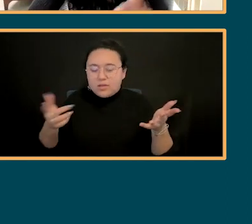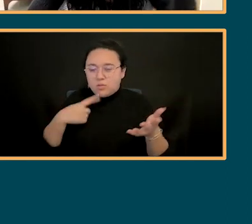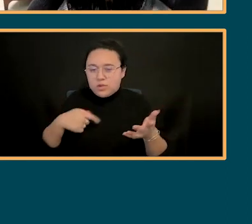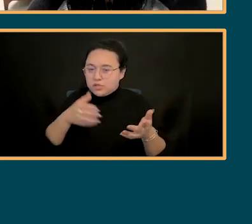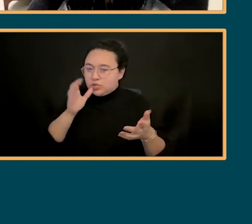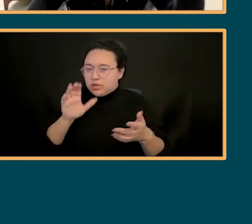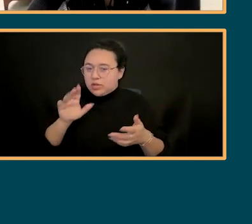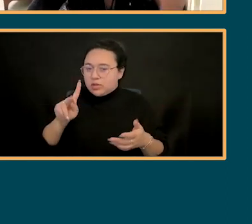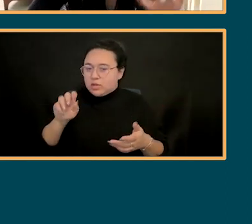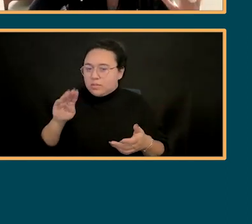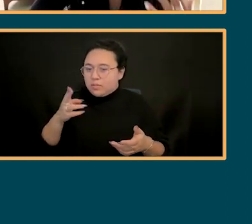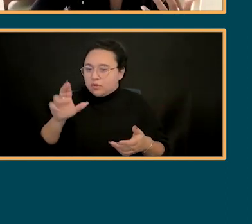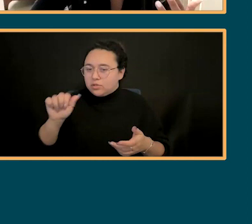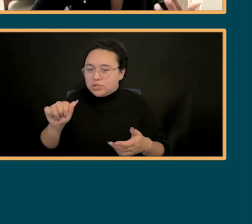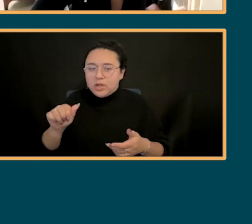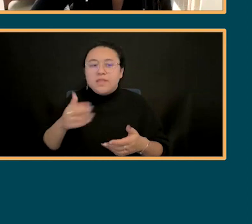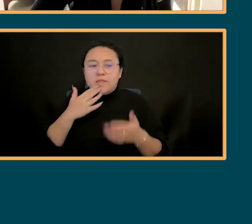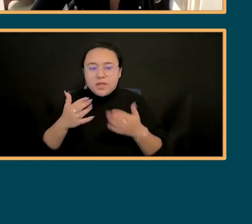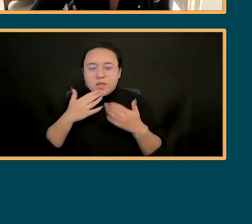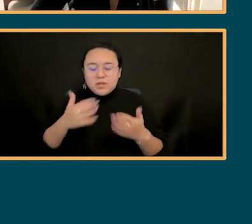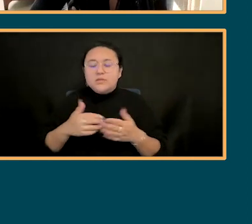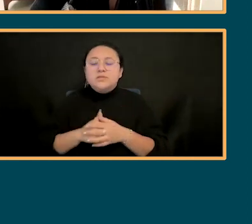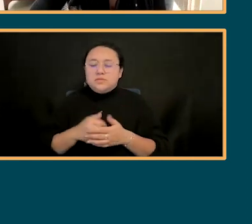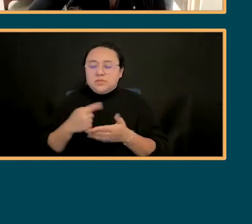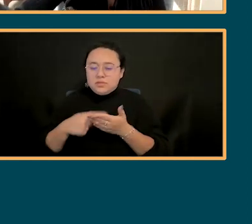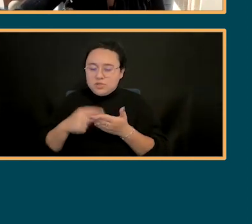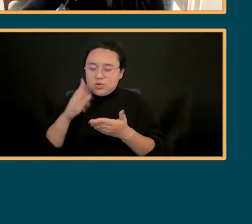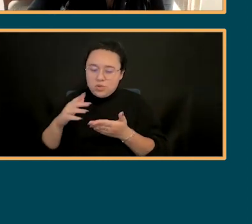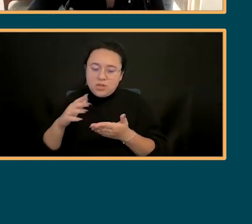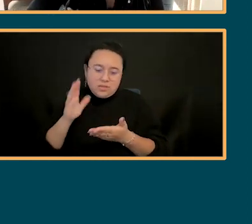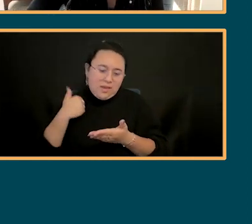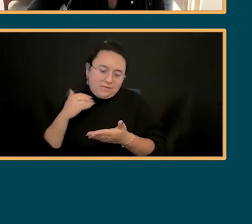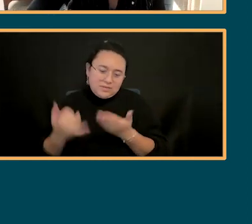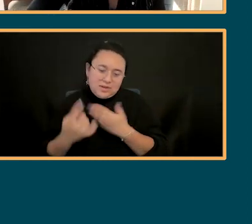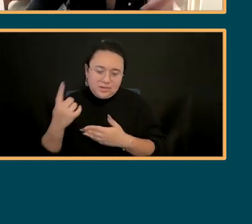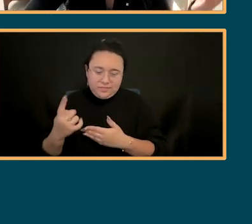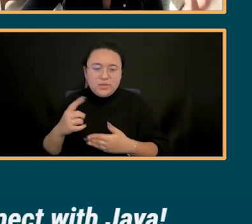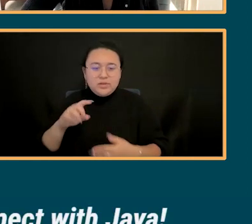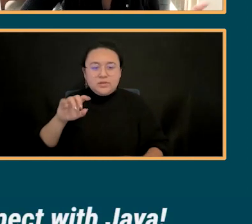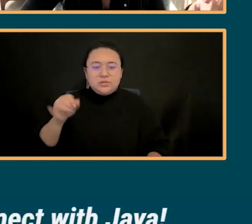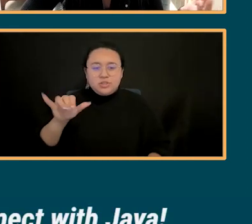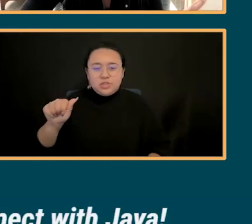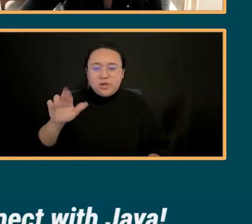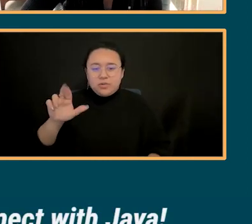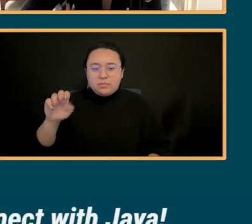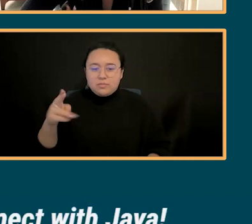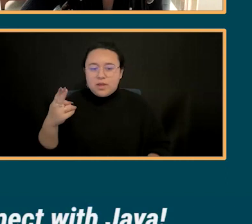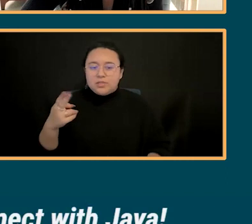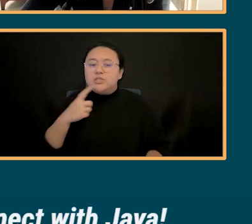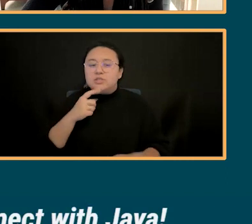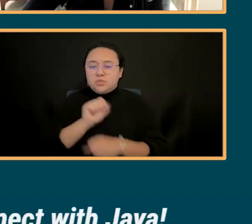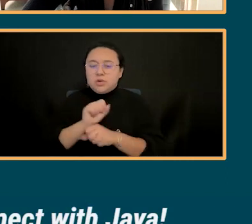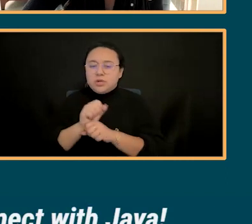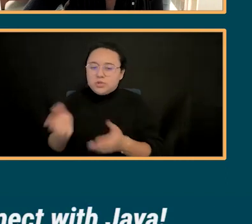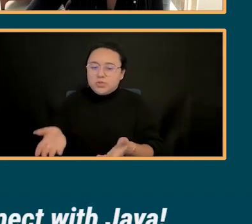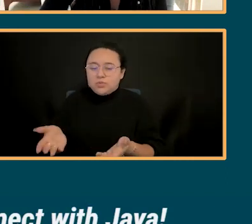kombucha? Yes, thank you. This is the discussion we are going to have today, which Jaya Ramesh has been working to raise this